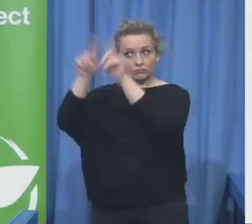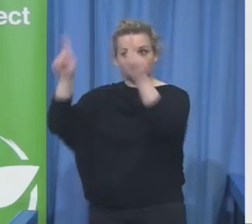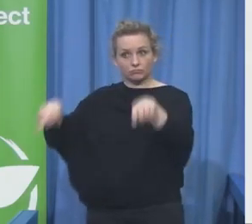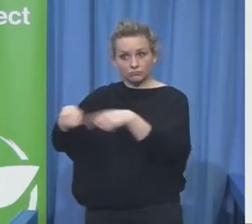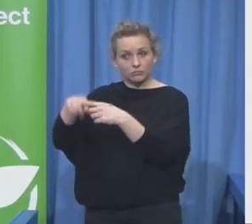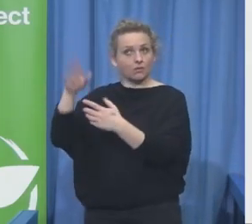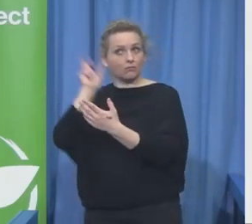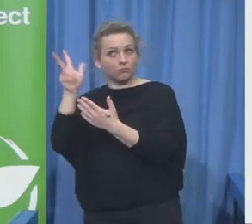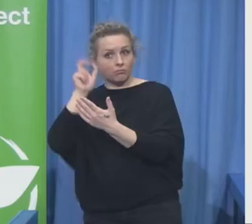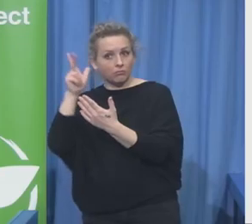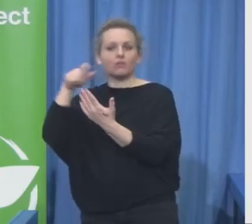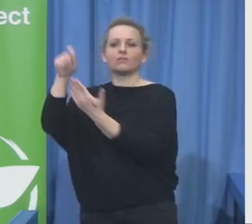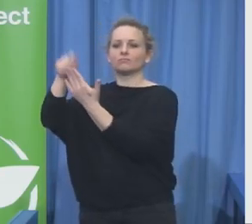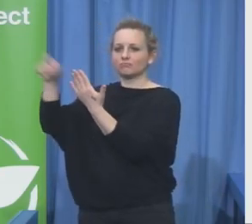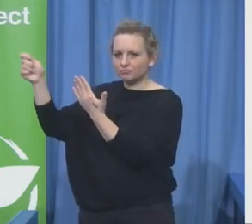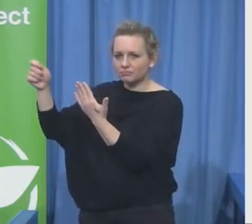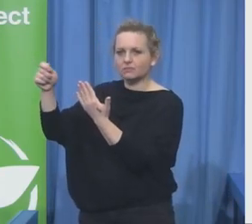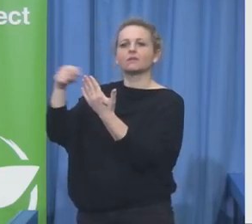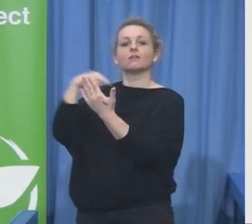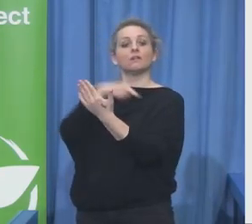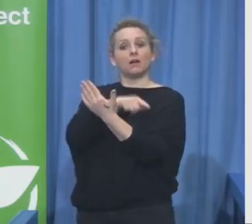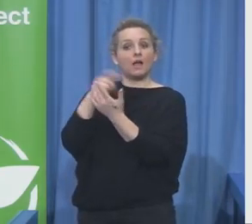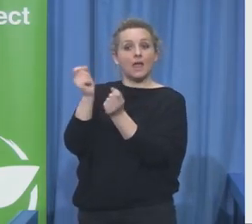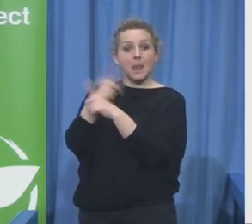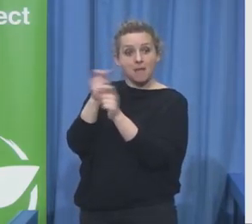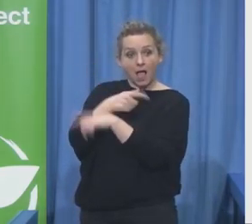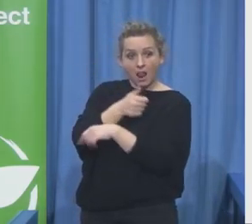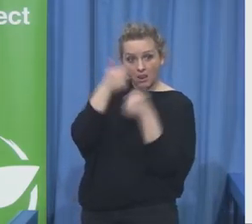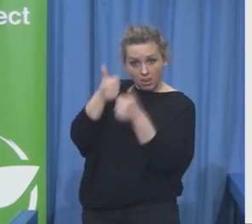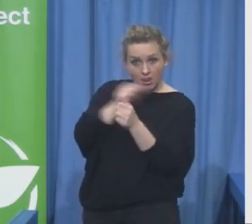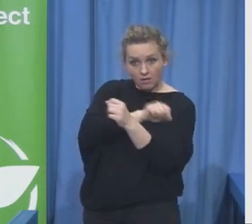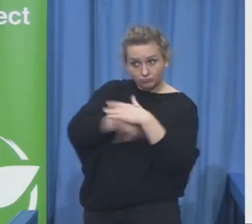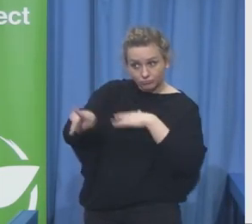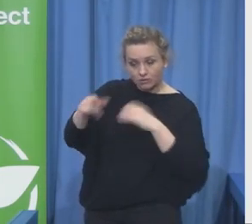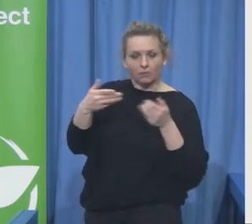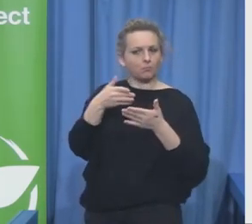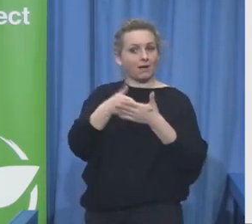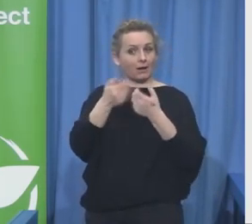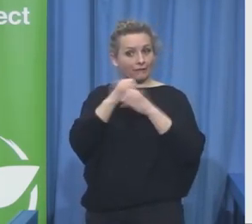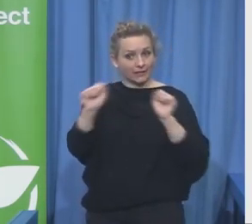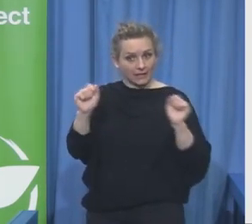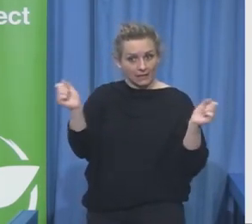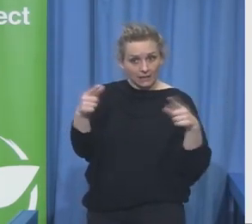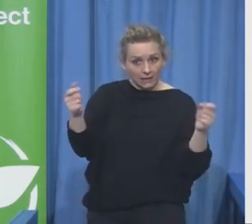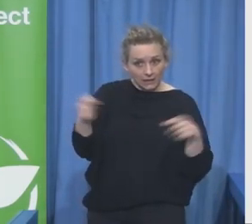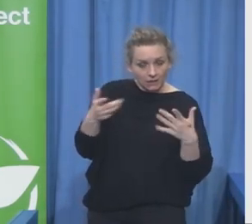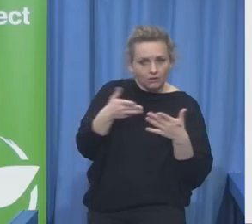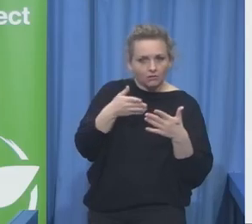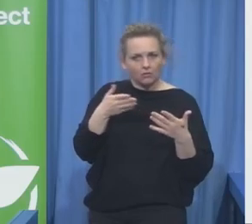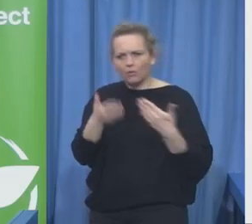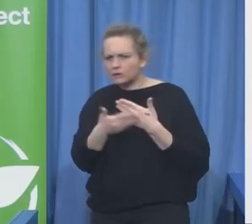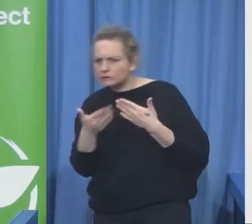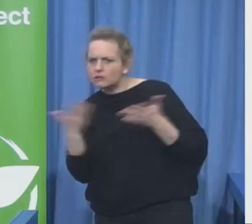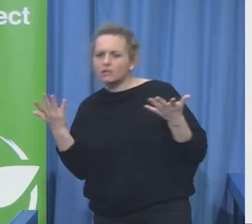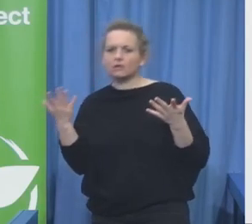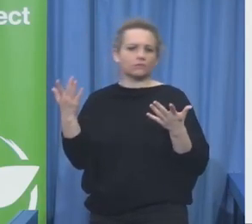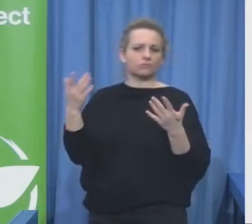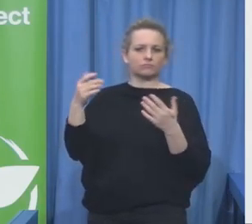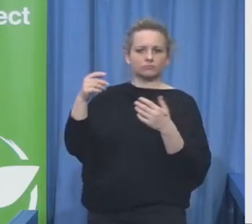happening within the organization. We're making sure that all of our colleagues understand what is a good accessible document, because in this